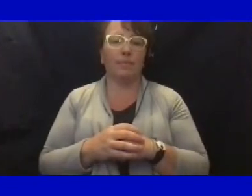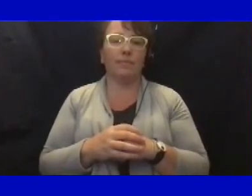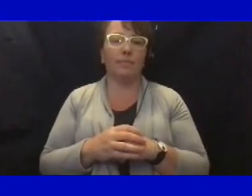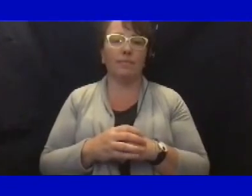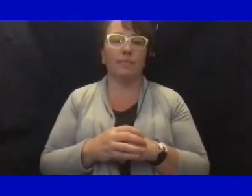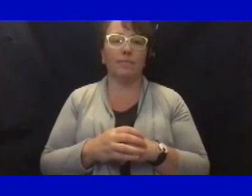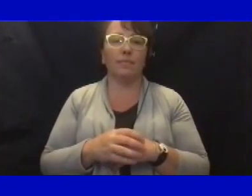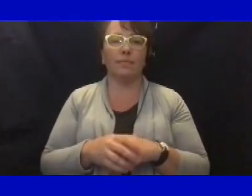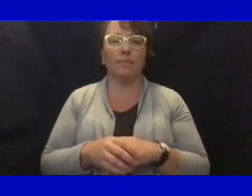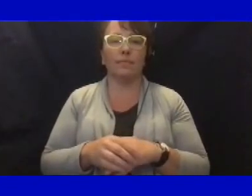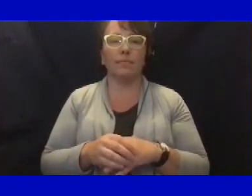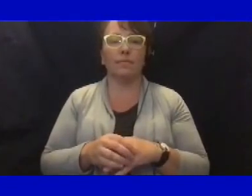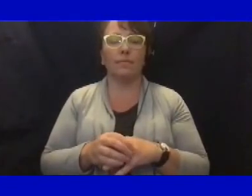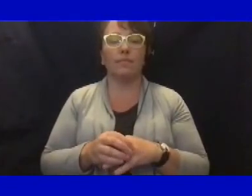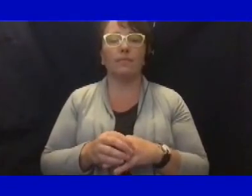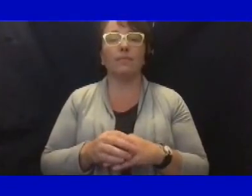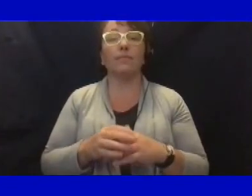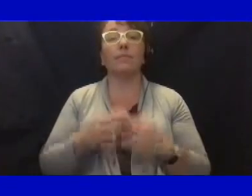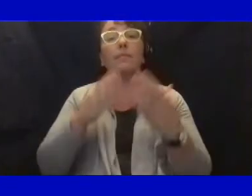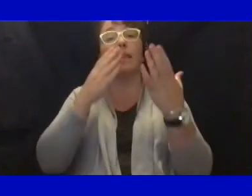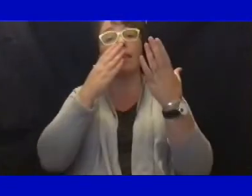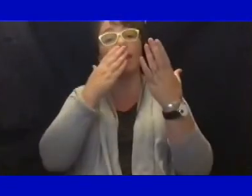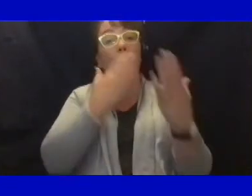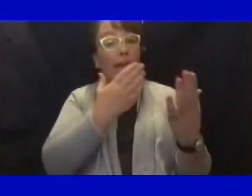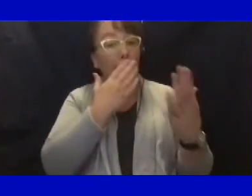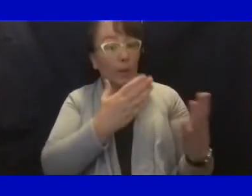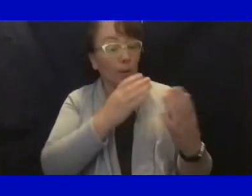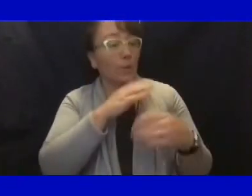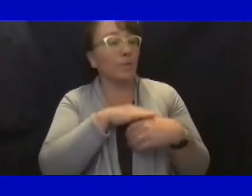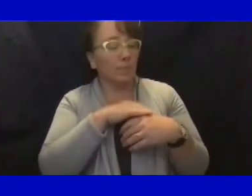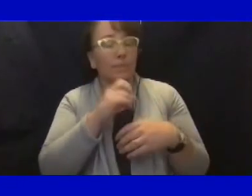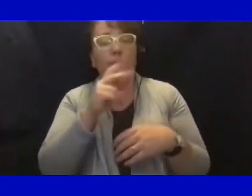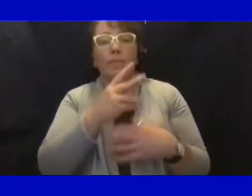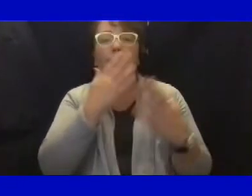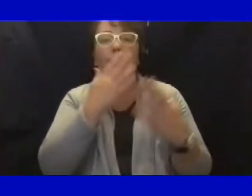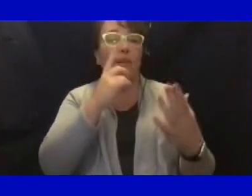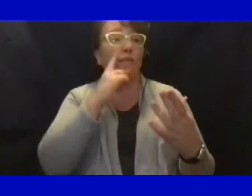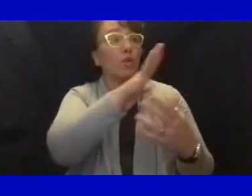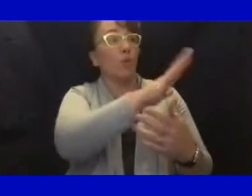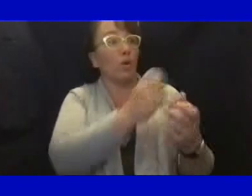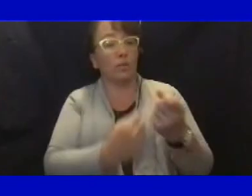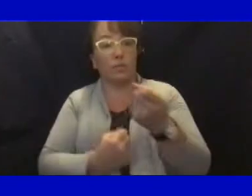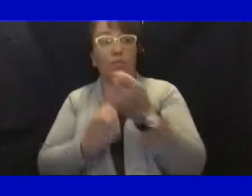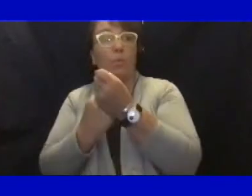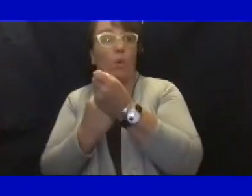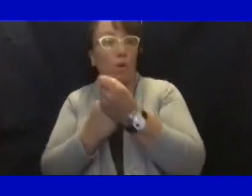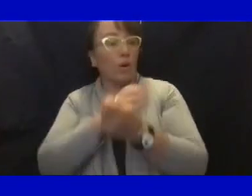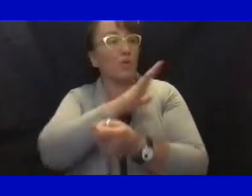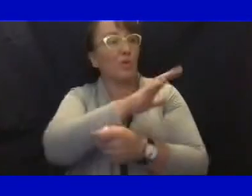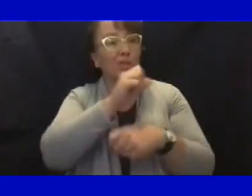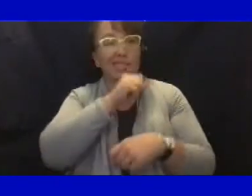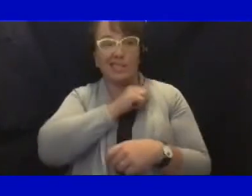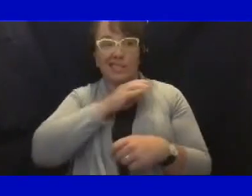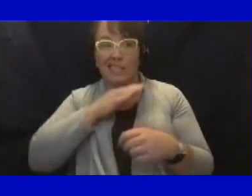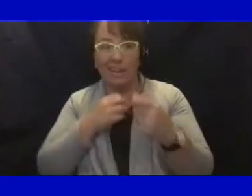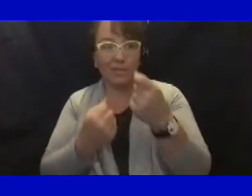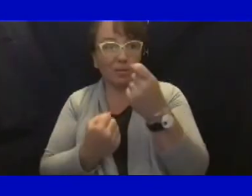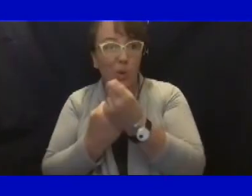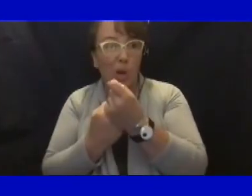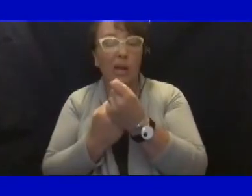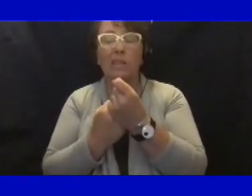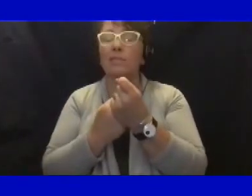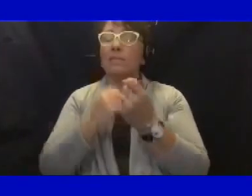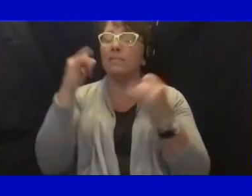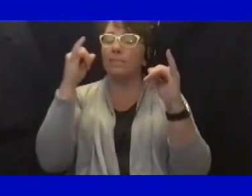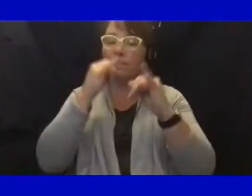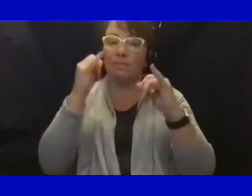Thank you very much, Supervisor Hewitt, and I also want to thank you for your tremendous support and the support of your staff. The support that we've received has helped us to open the doors